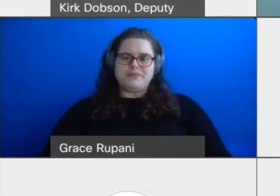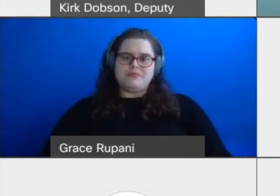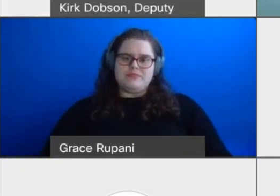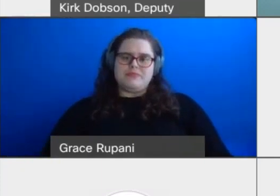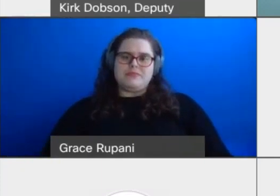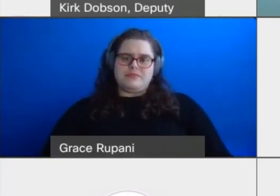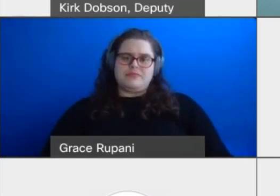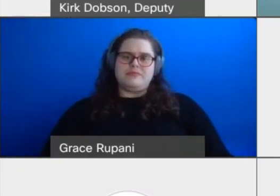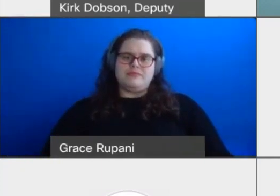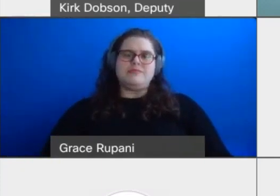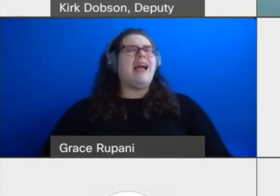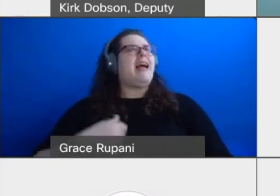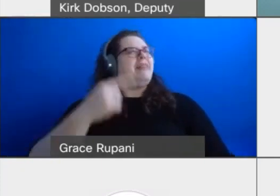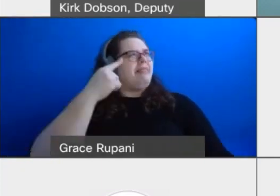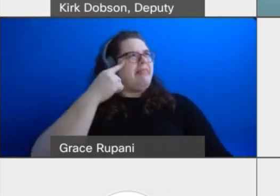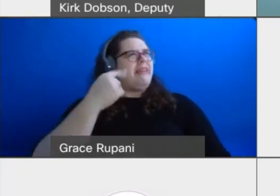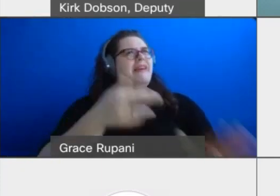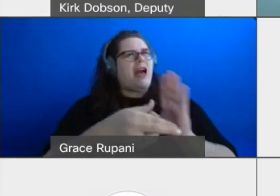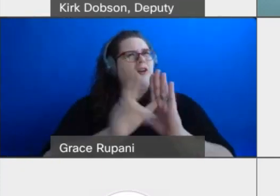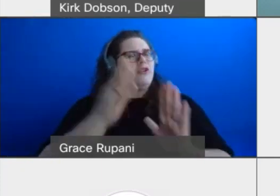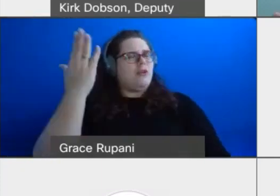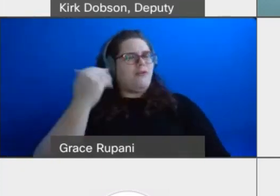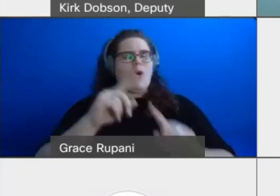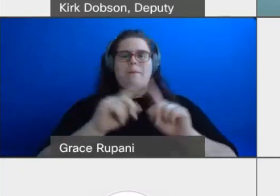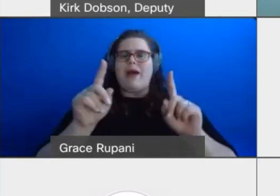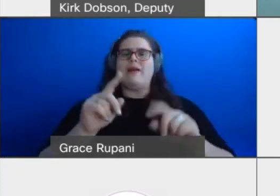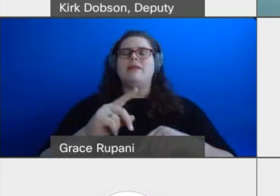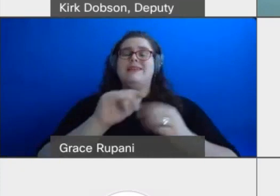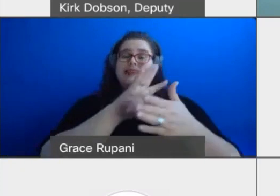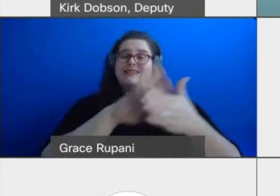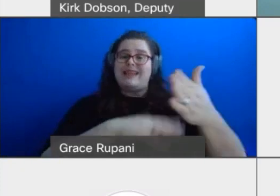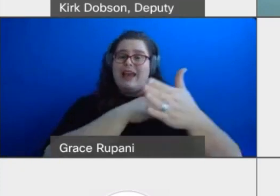rollout schedule is on the